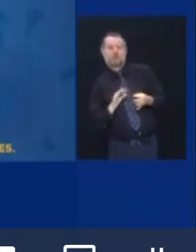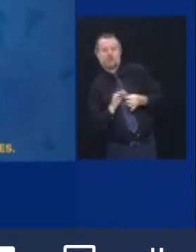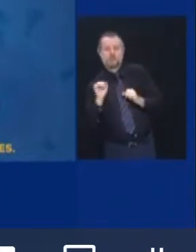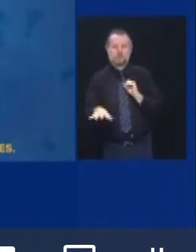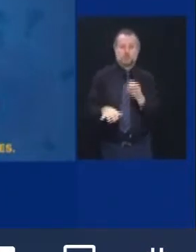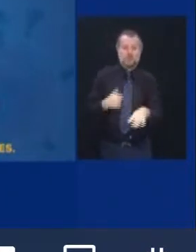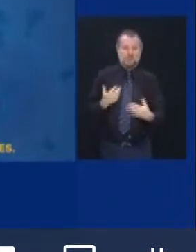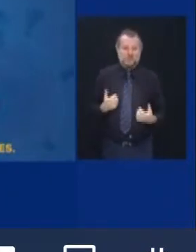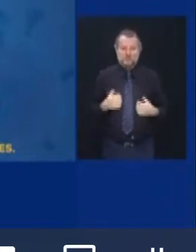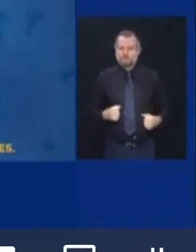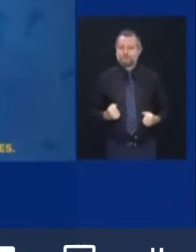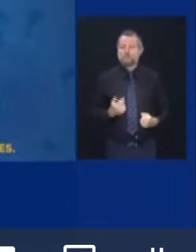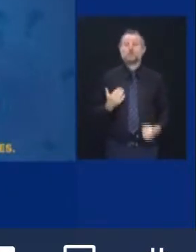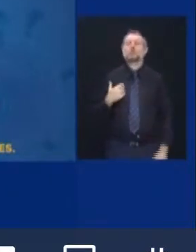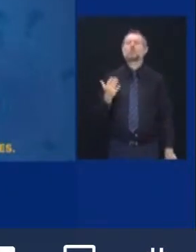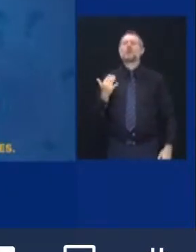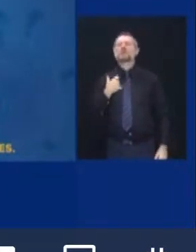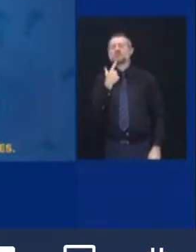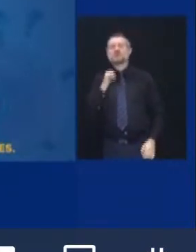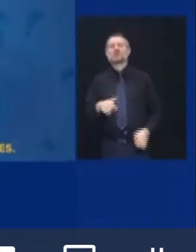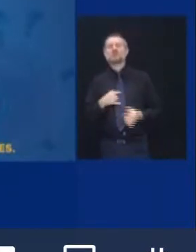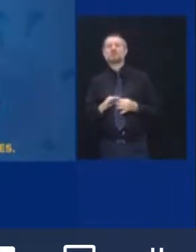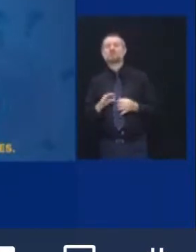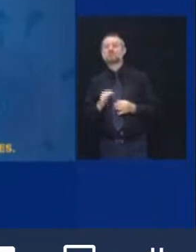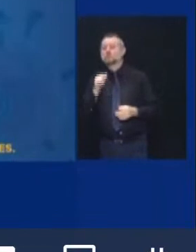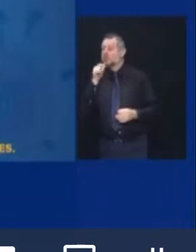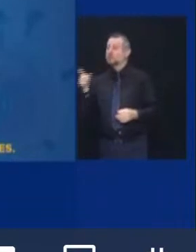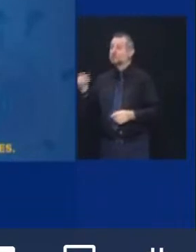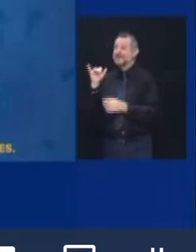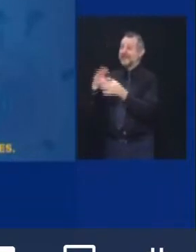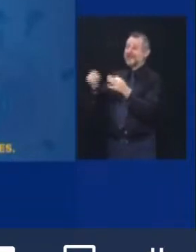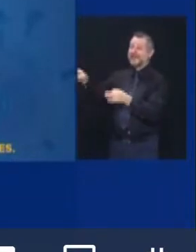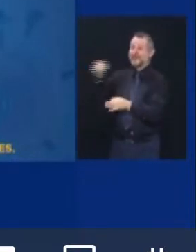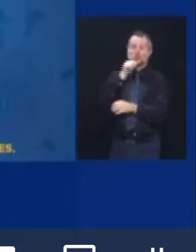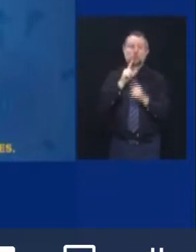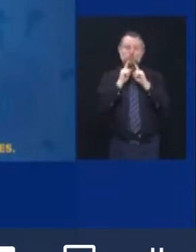know the problem? It's not true.